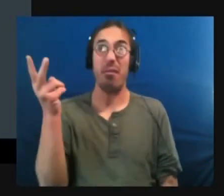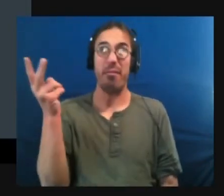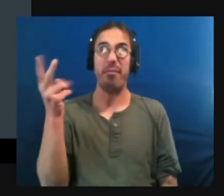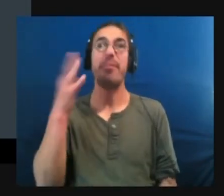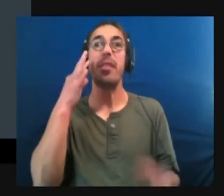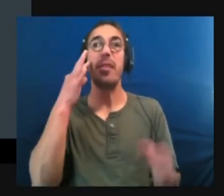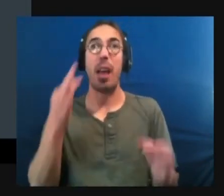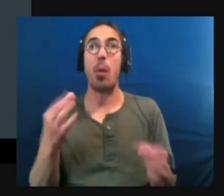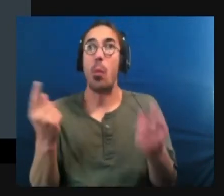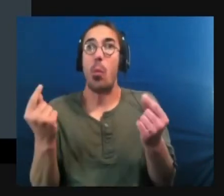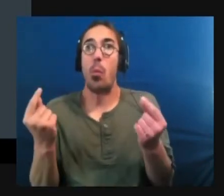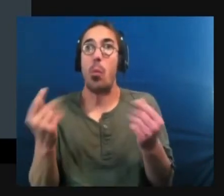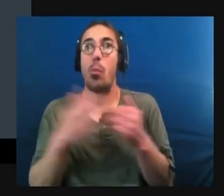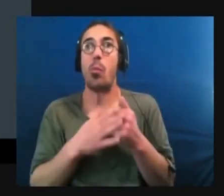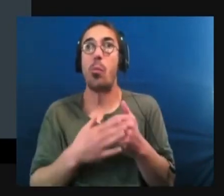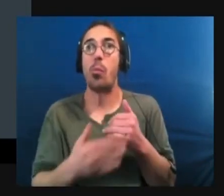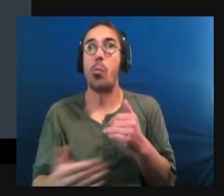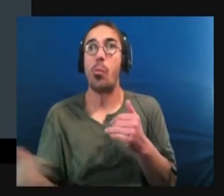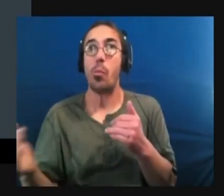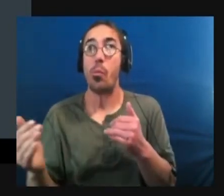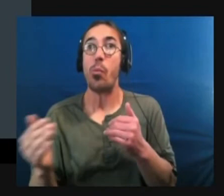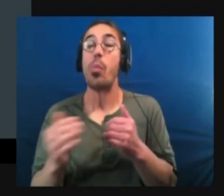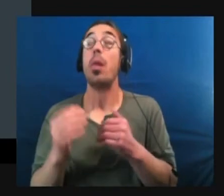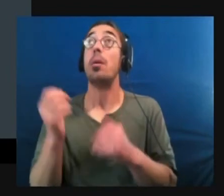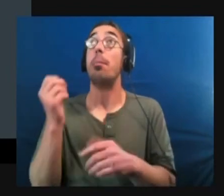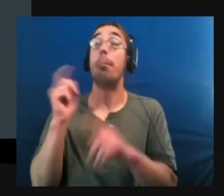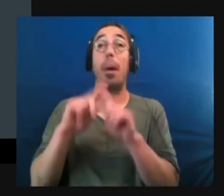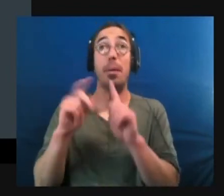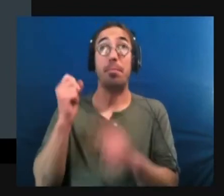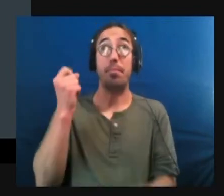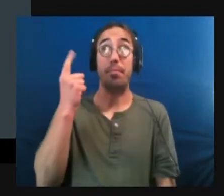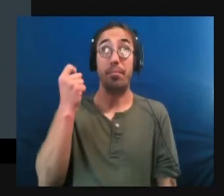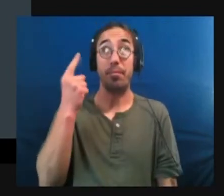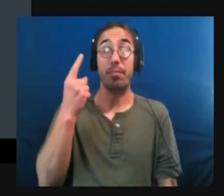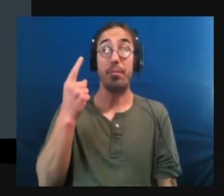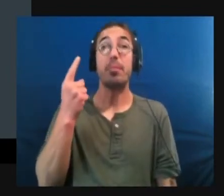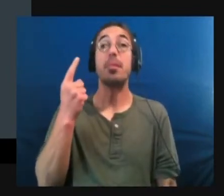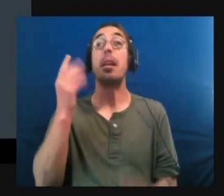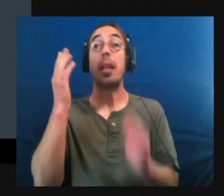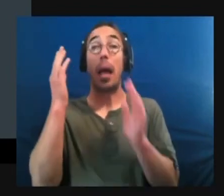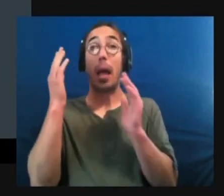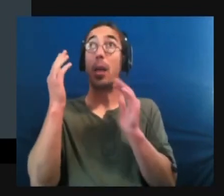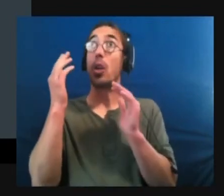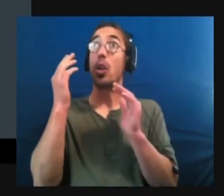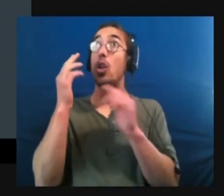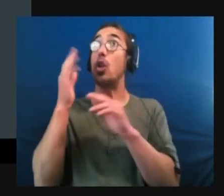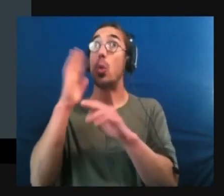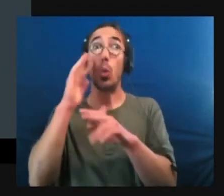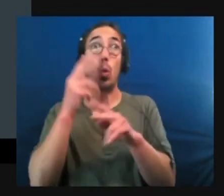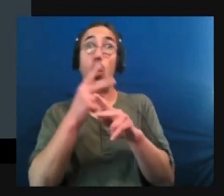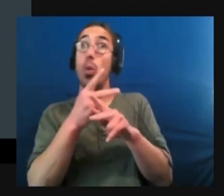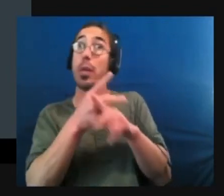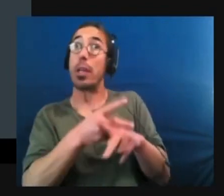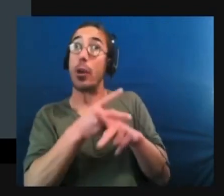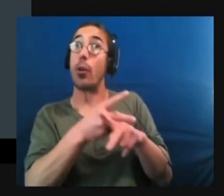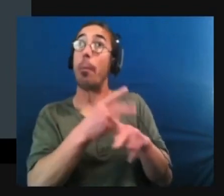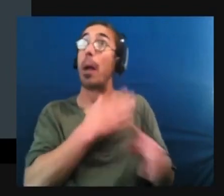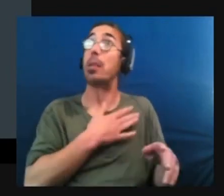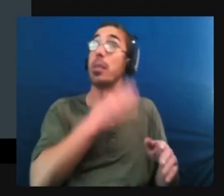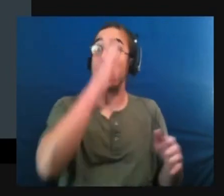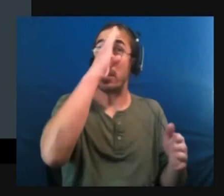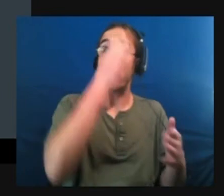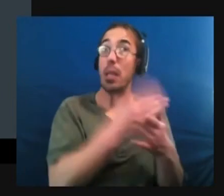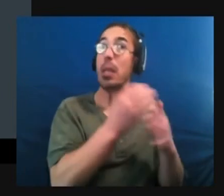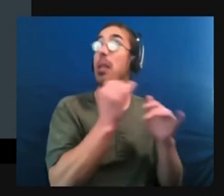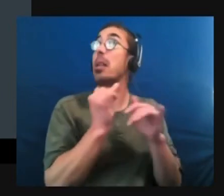that, within the expectation of, this is also the way you will treat my parent or my children. And